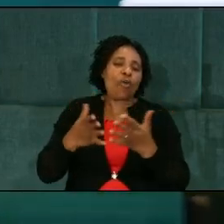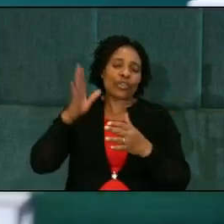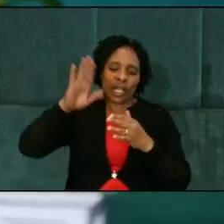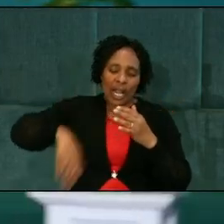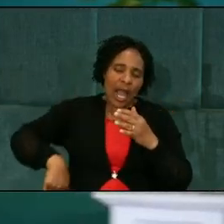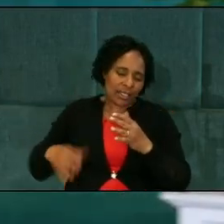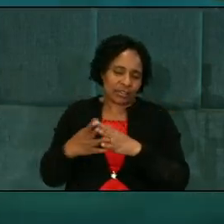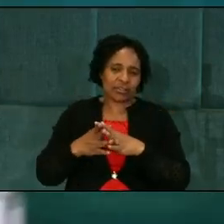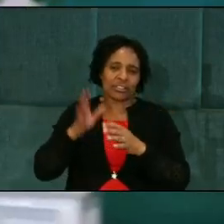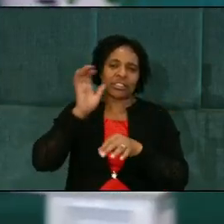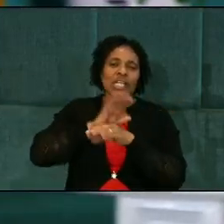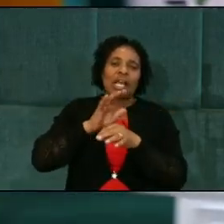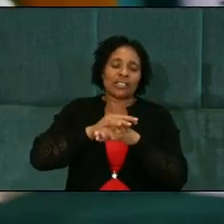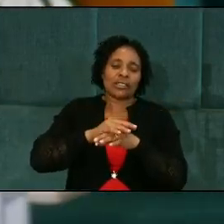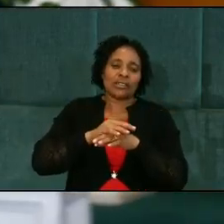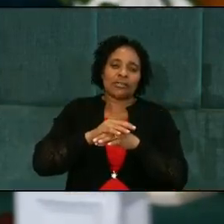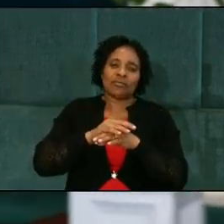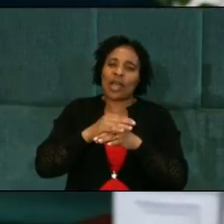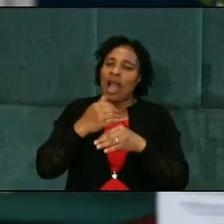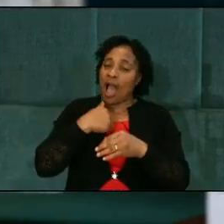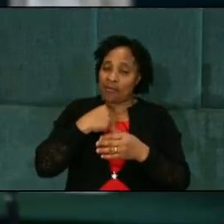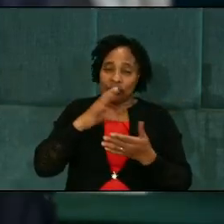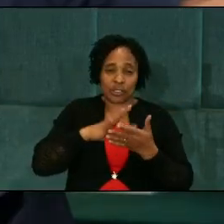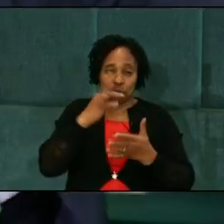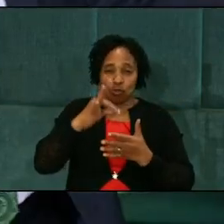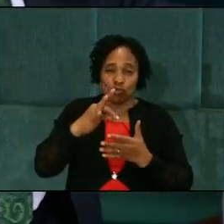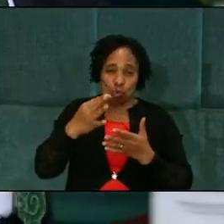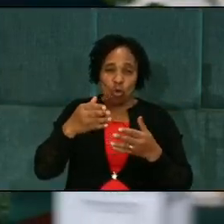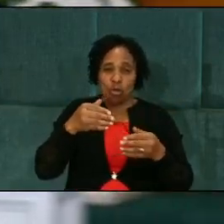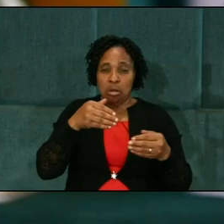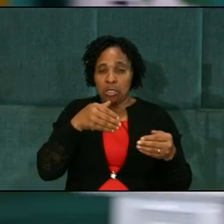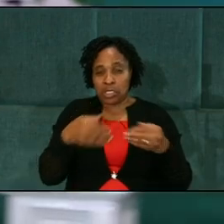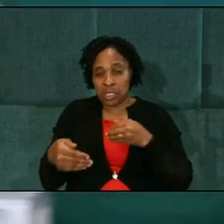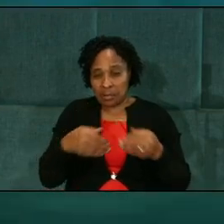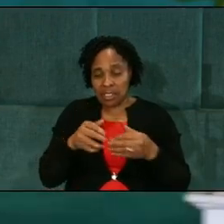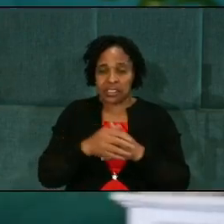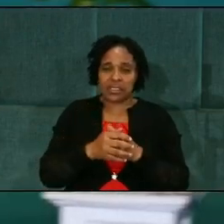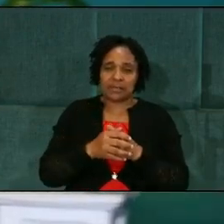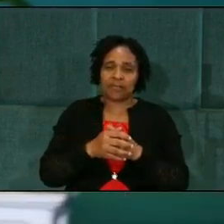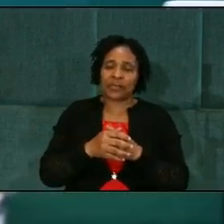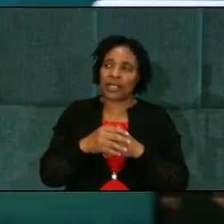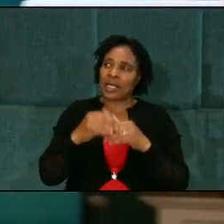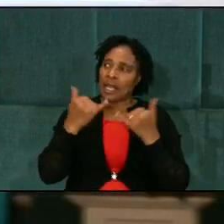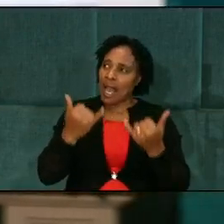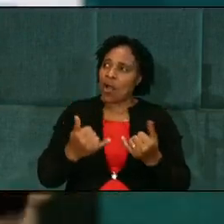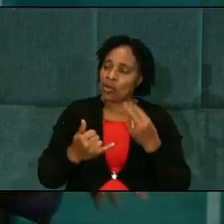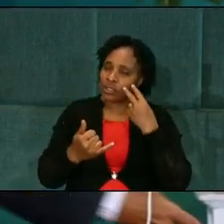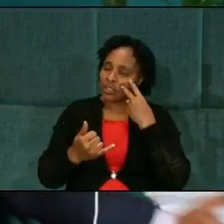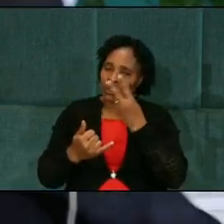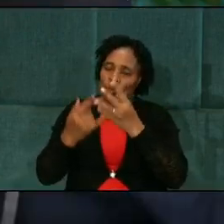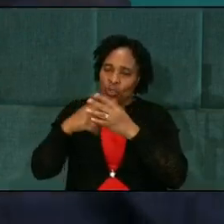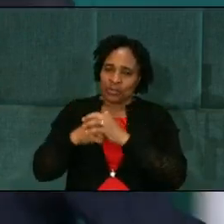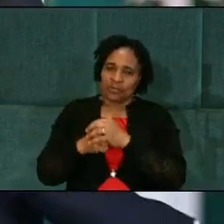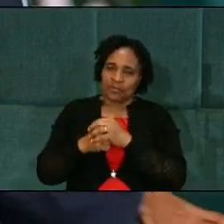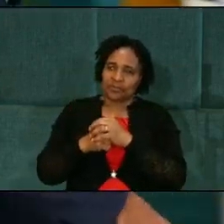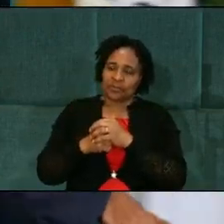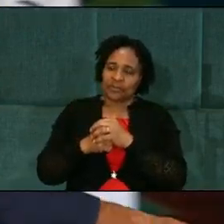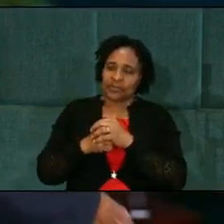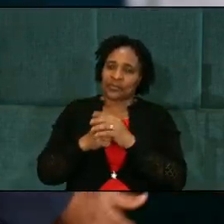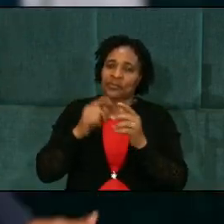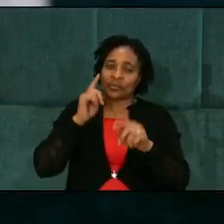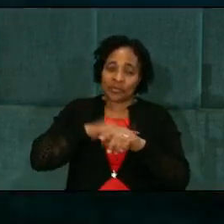spiritual malaise that we are in. And I'm worried about it. Hang on. When I did an